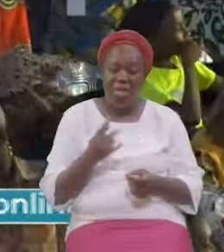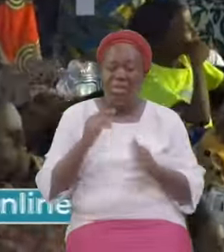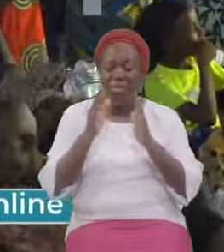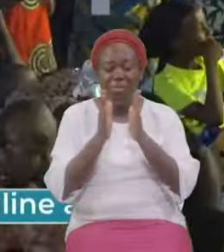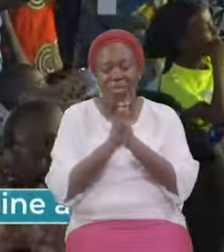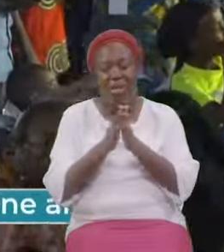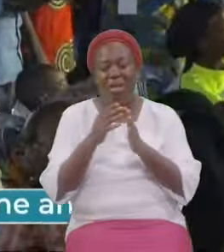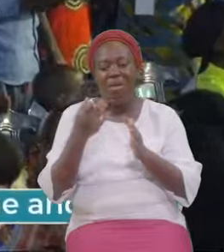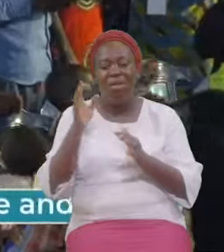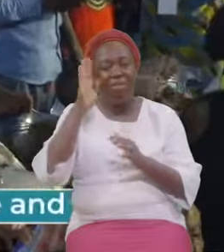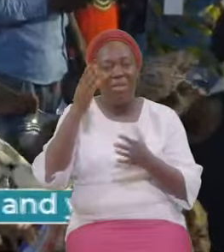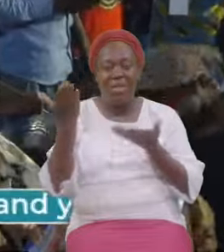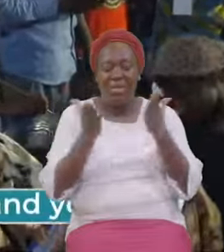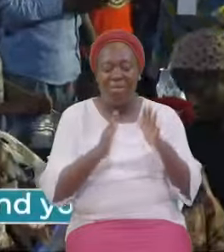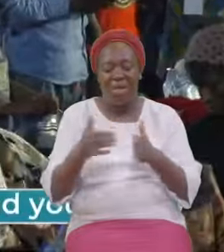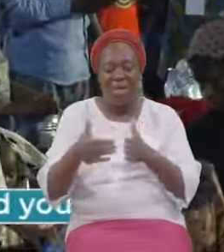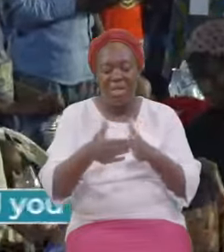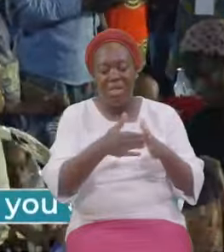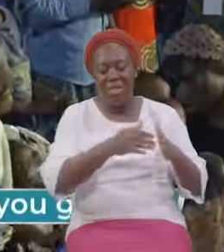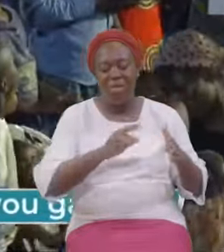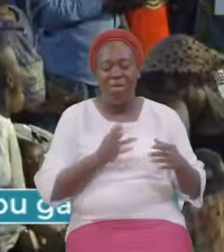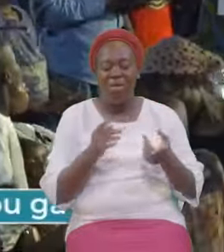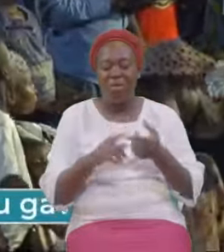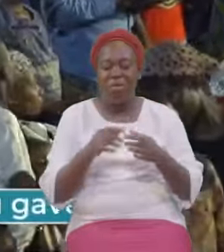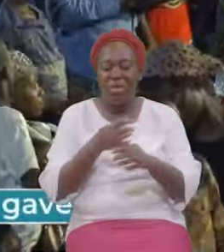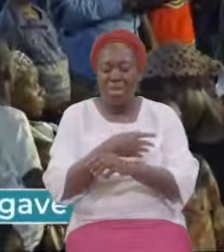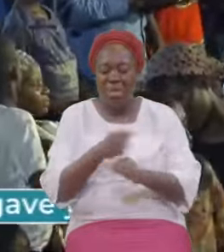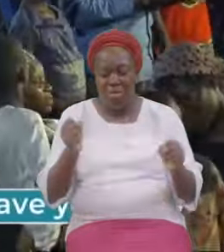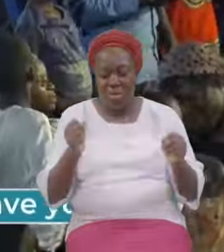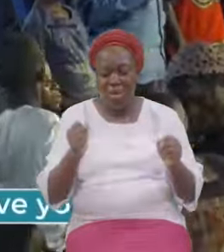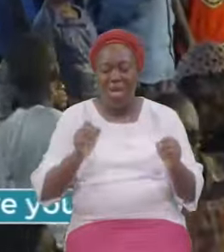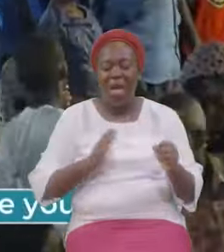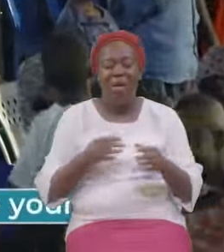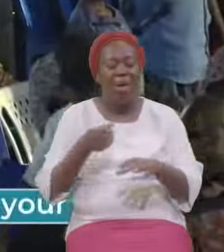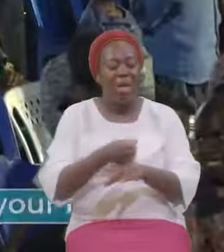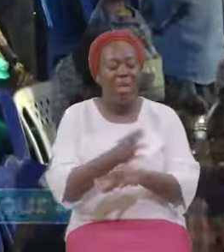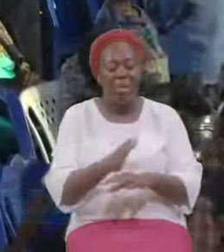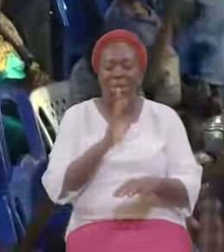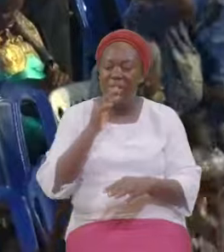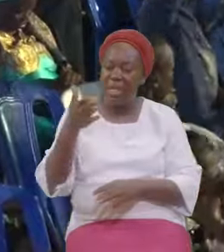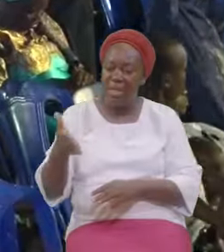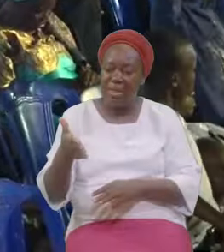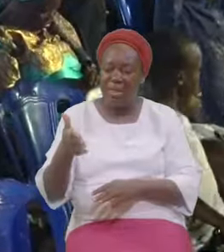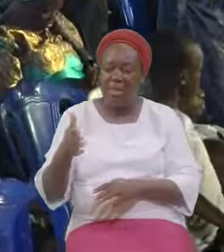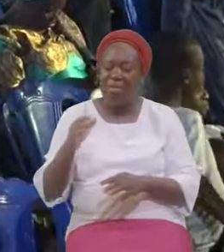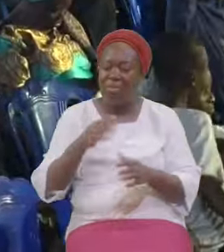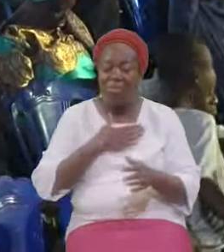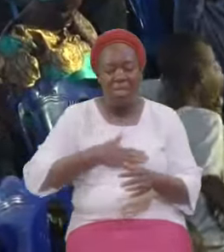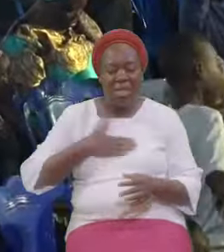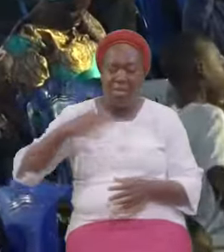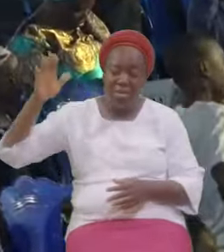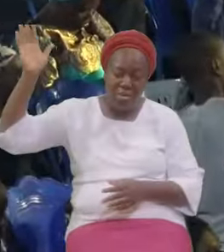salvation. Our counselors are there. Please keep your hands up so that they will see you. Give